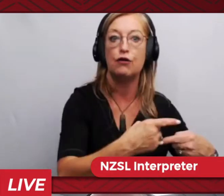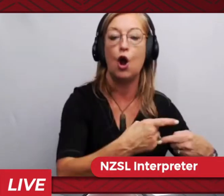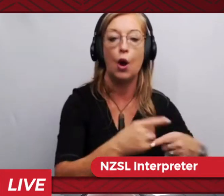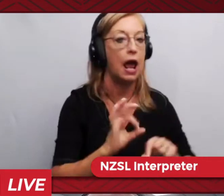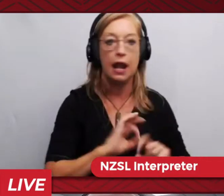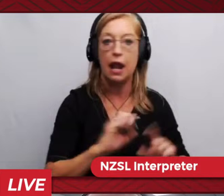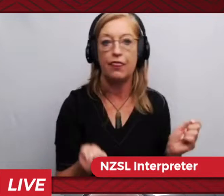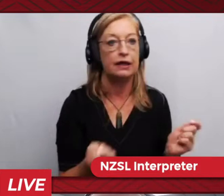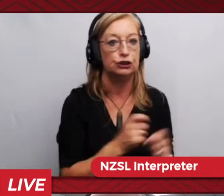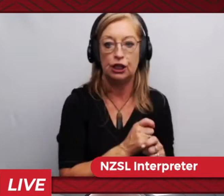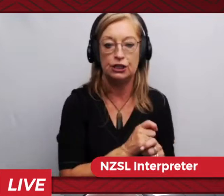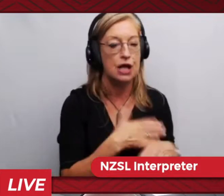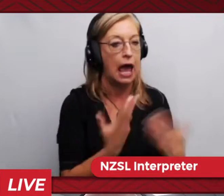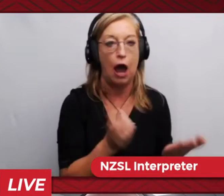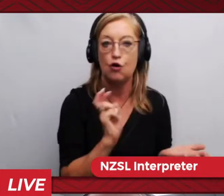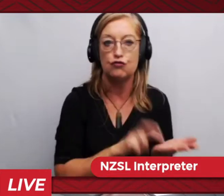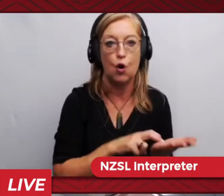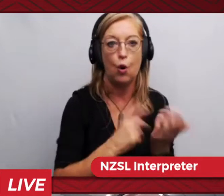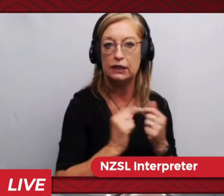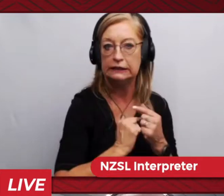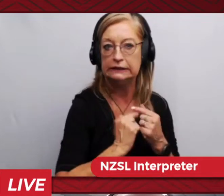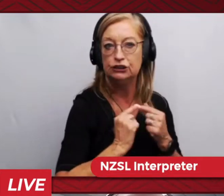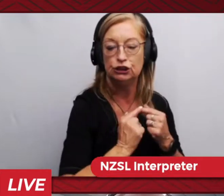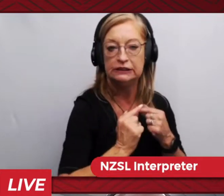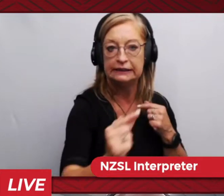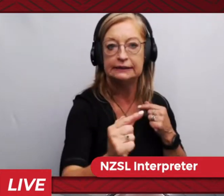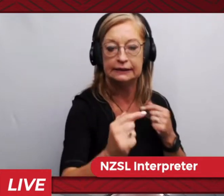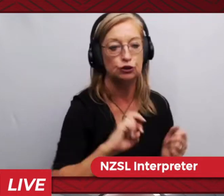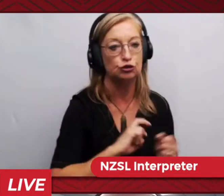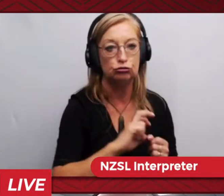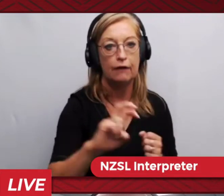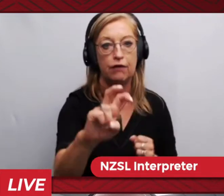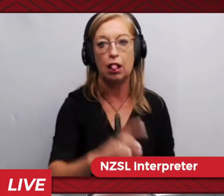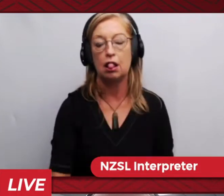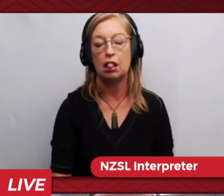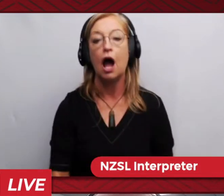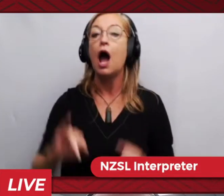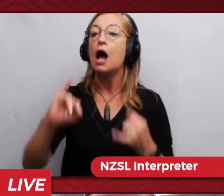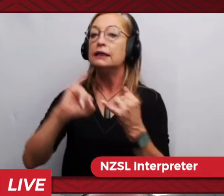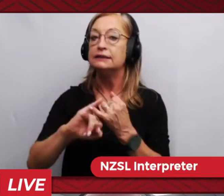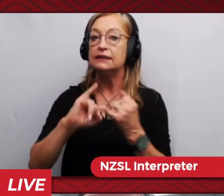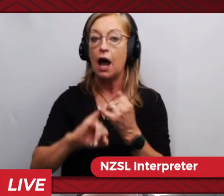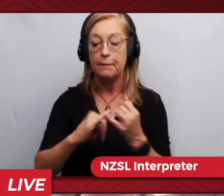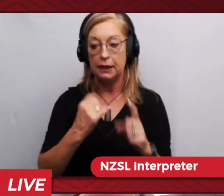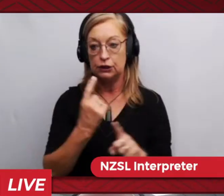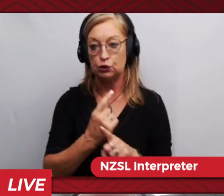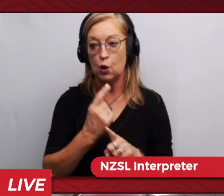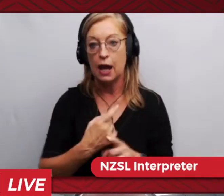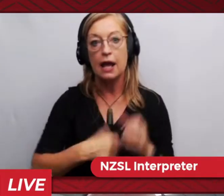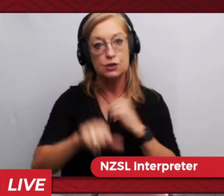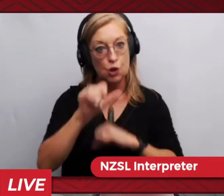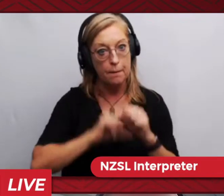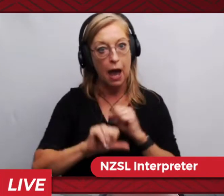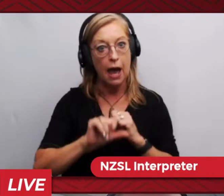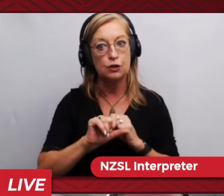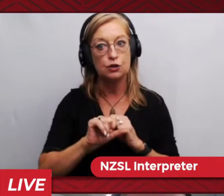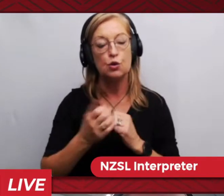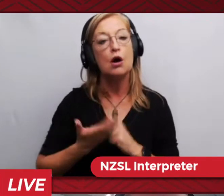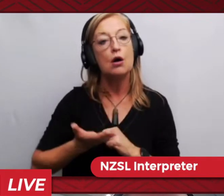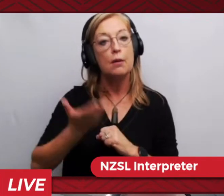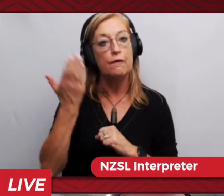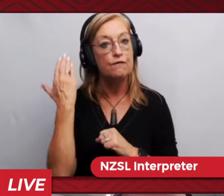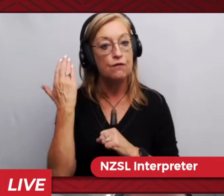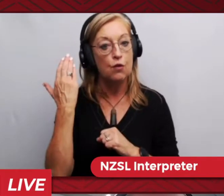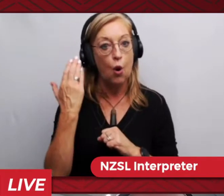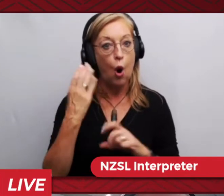you record distance. Simon speaking. Thank you. Let's go back to the previous conversation with Stef for a couple